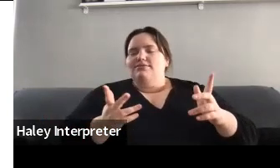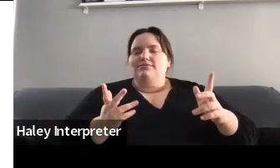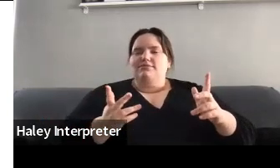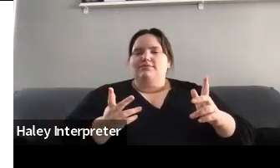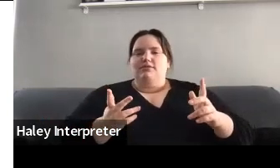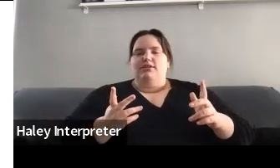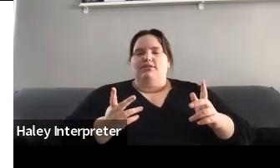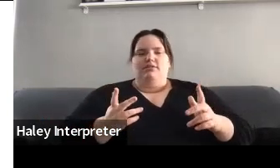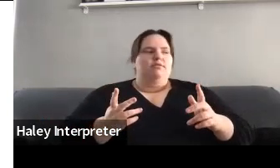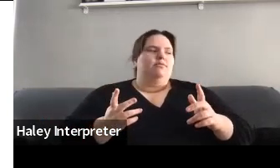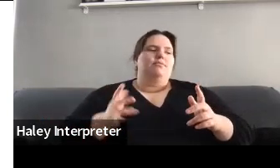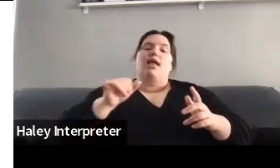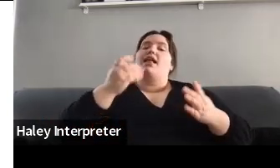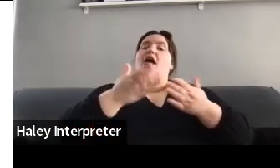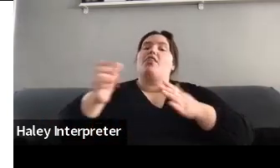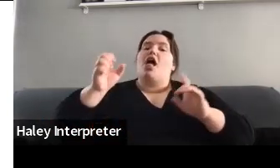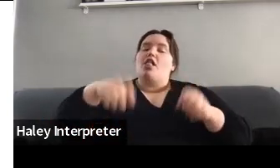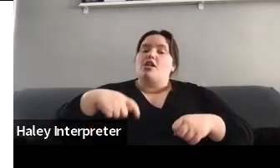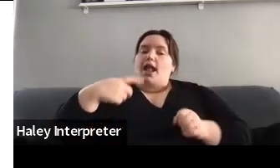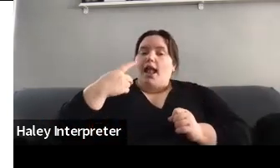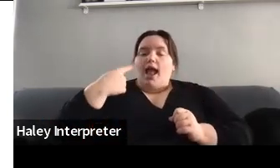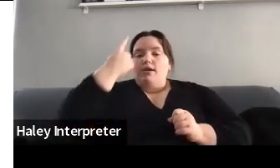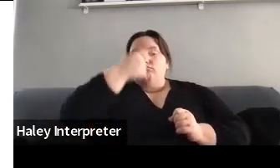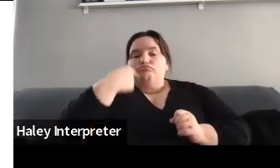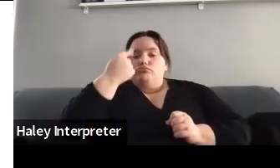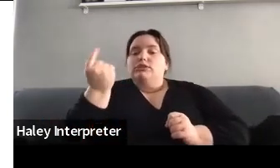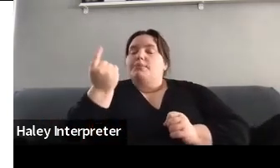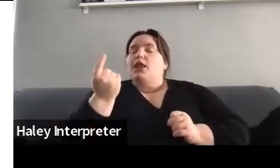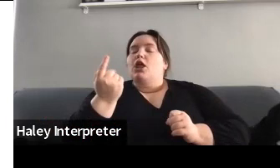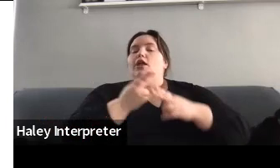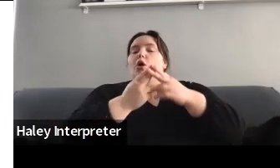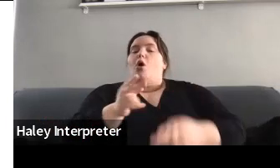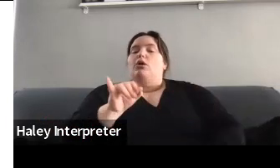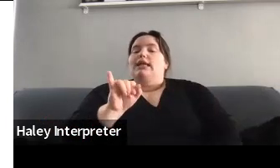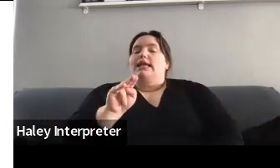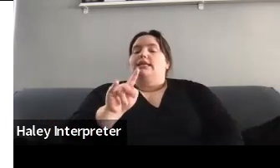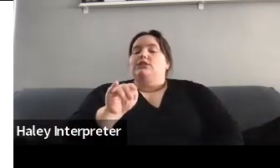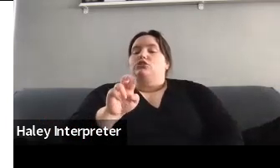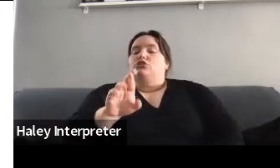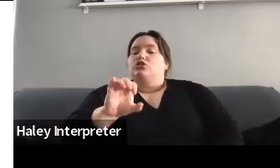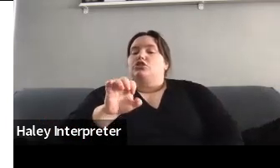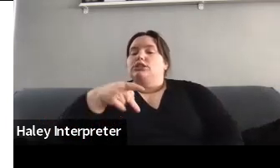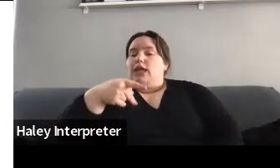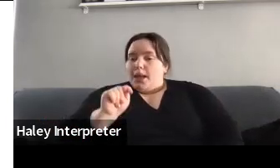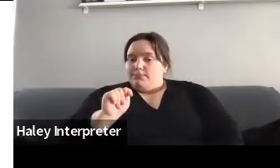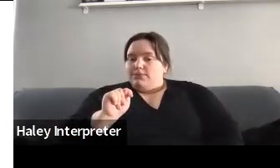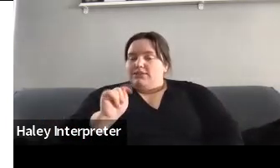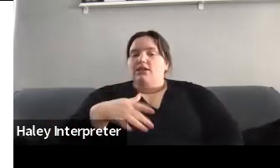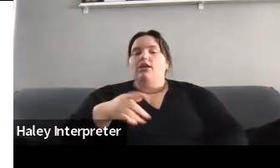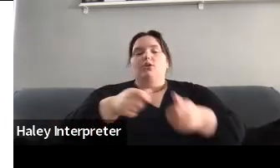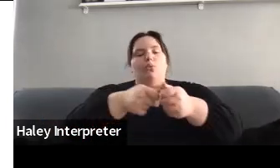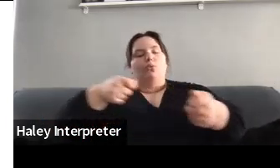another thing that you could look at is something called the Intercept. This is actually a long-handled poop scoop